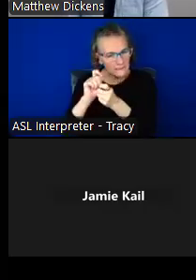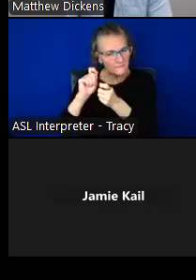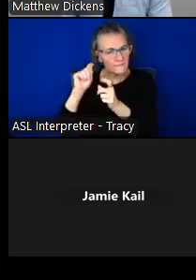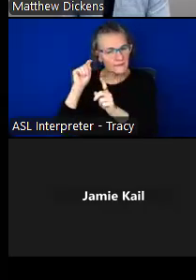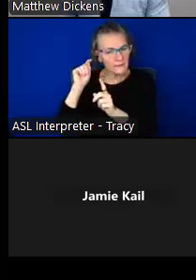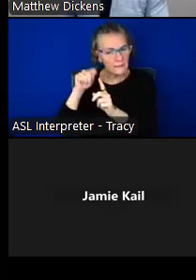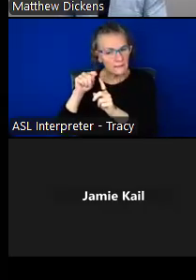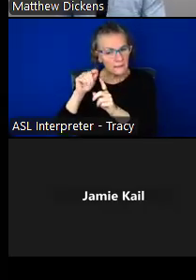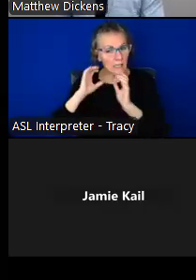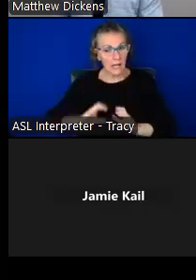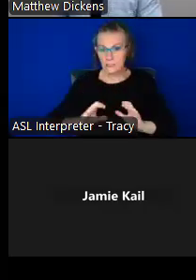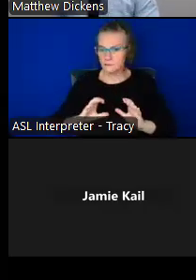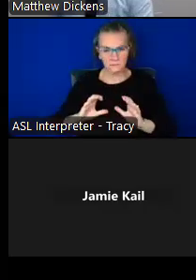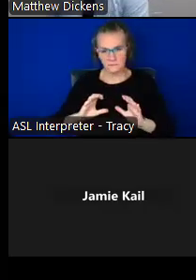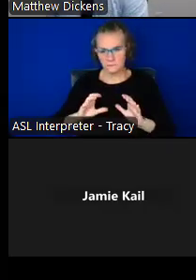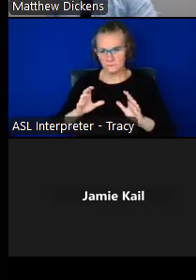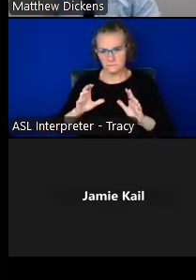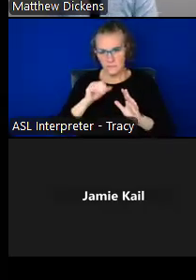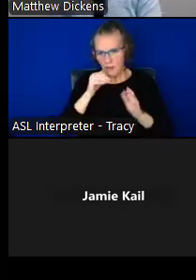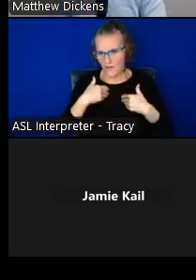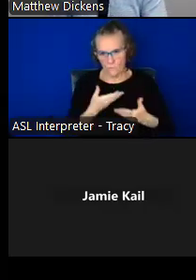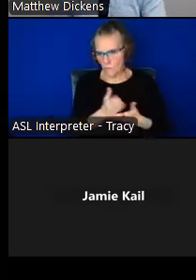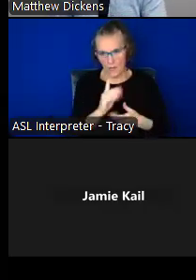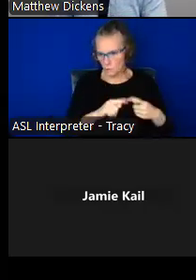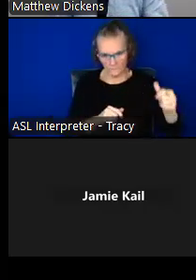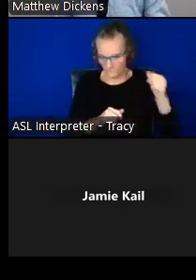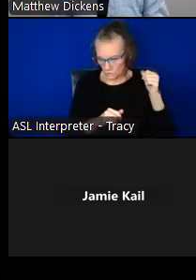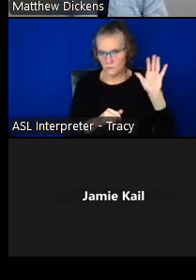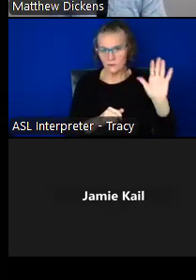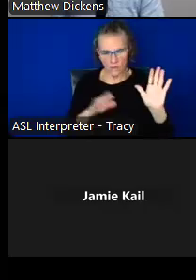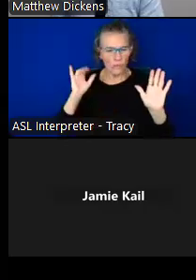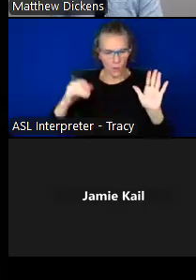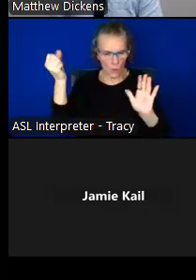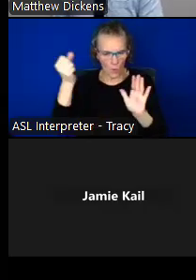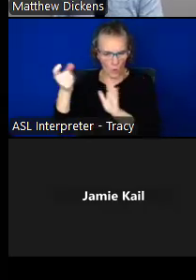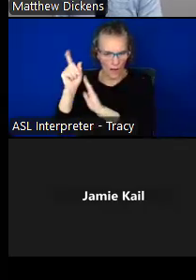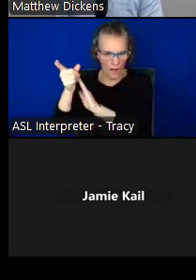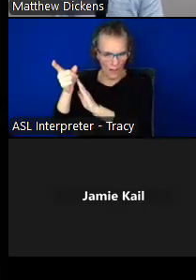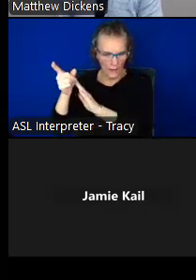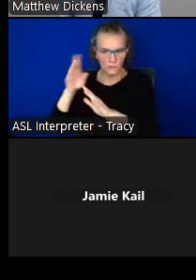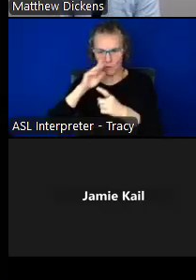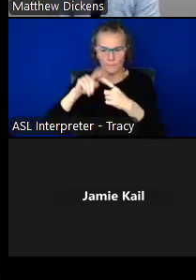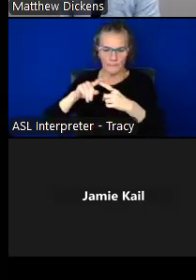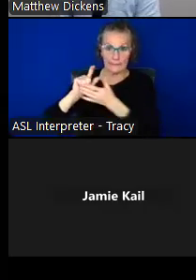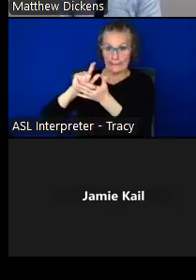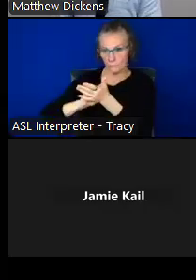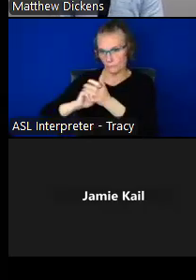that clients do not have the right to refuse in, and we'll go into those in just a bit when we talk about legal